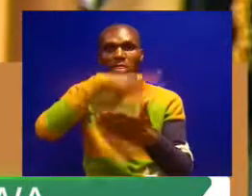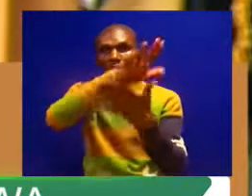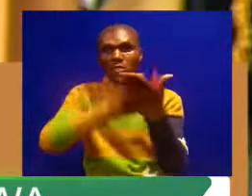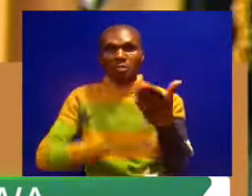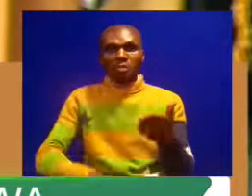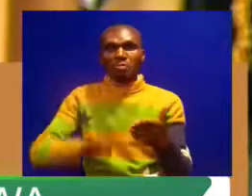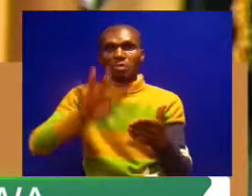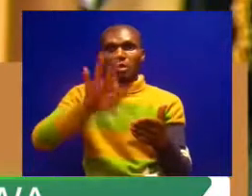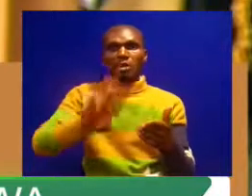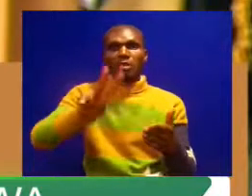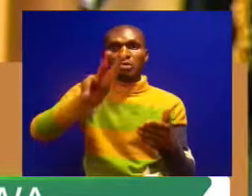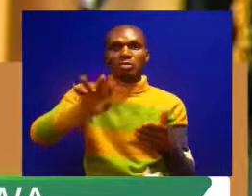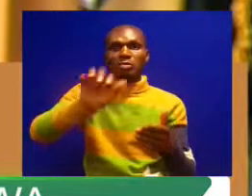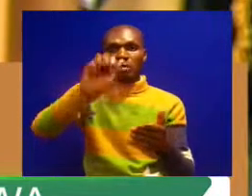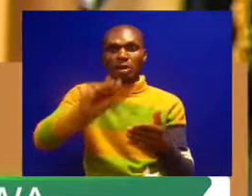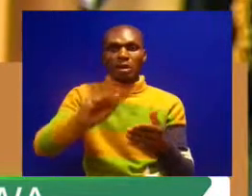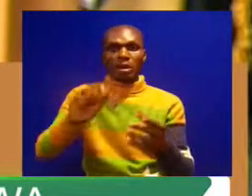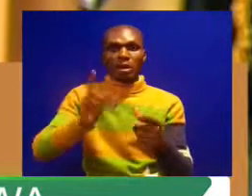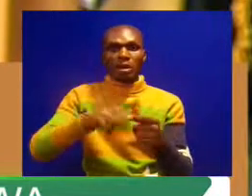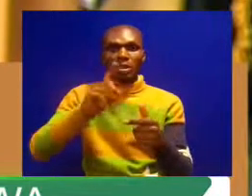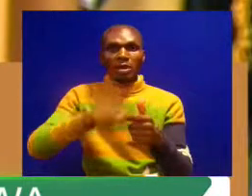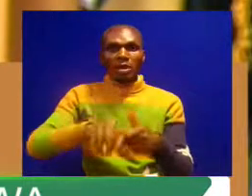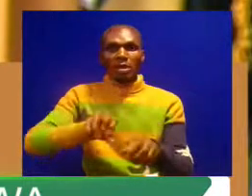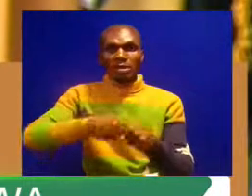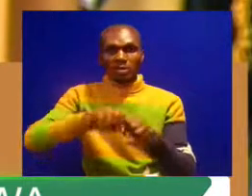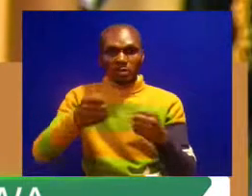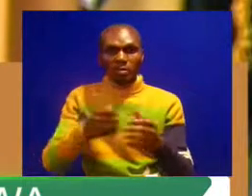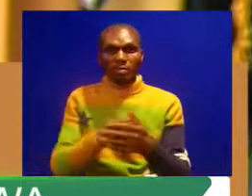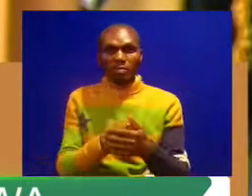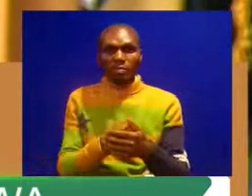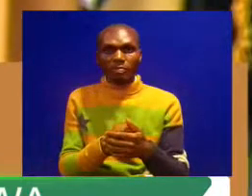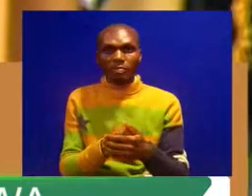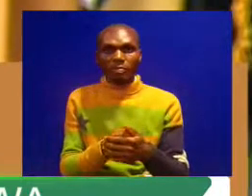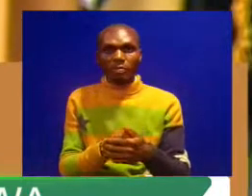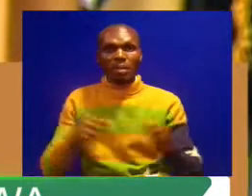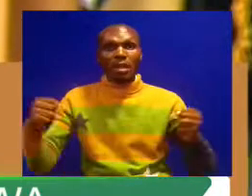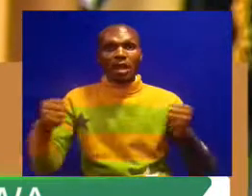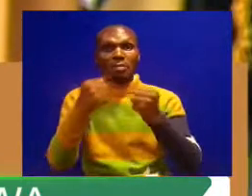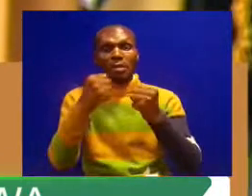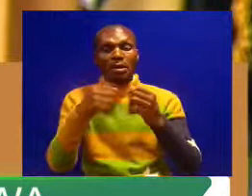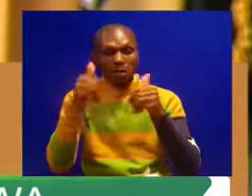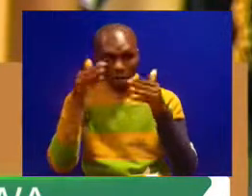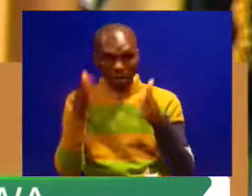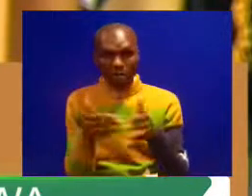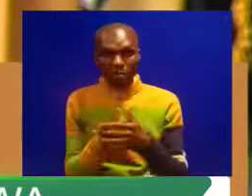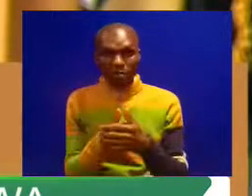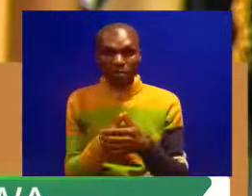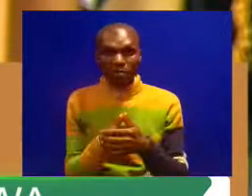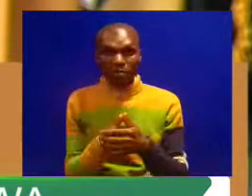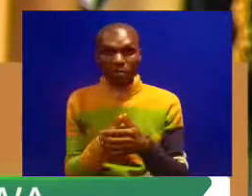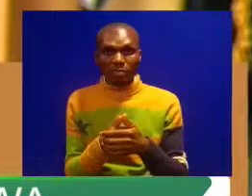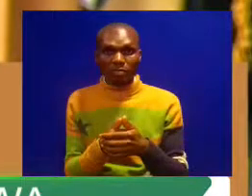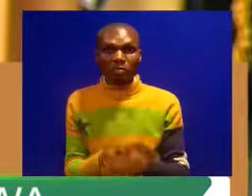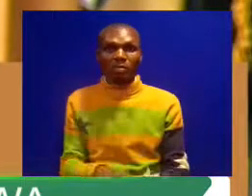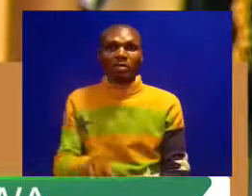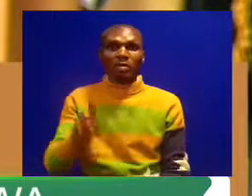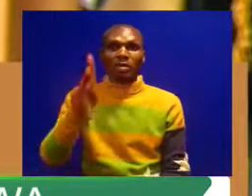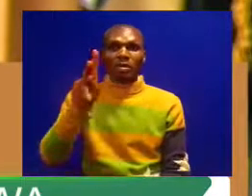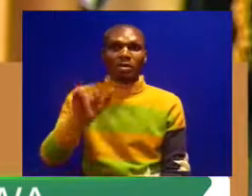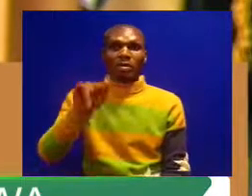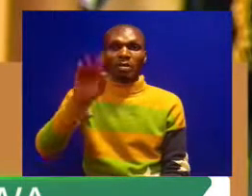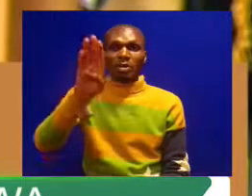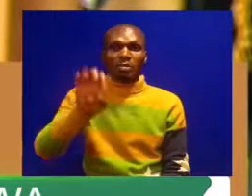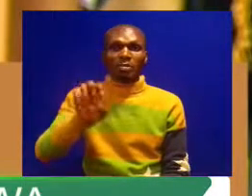32A were duly filed. This happened successfully in Kibwesi West